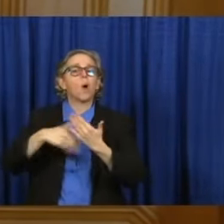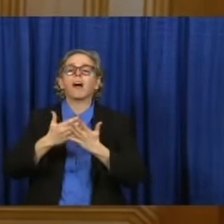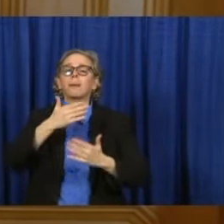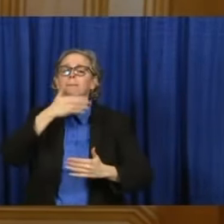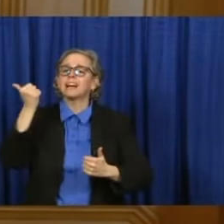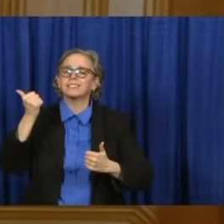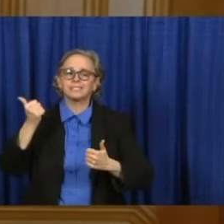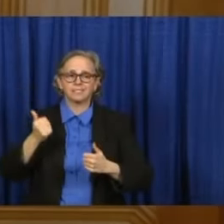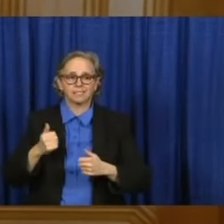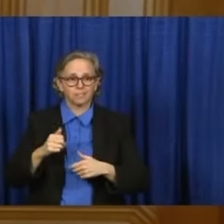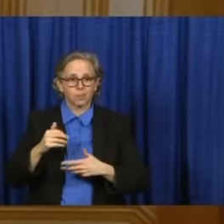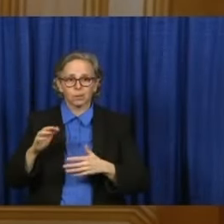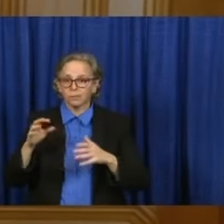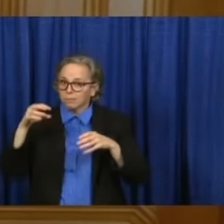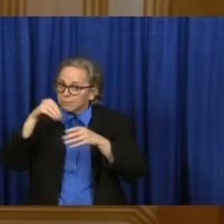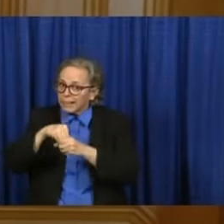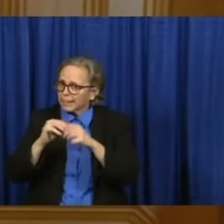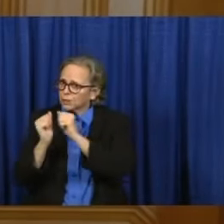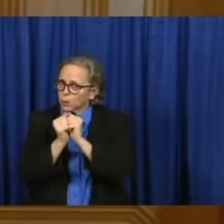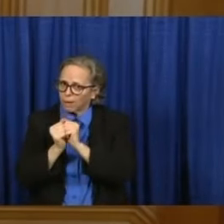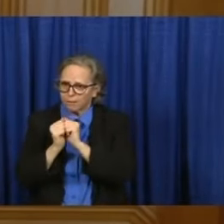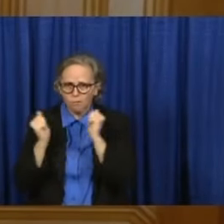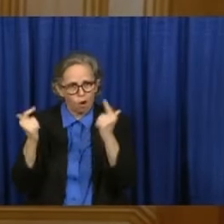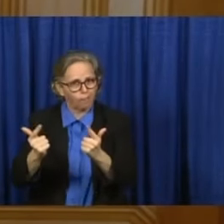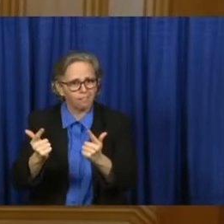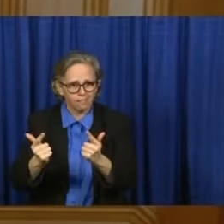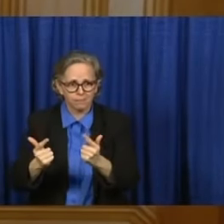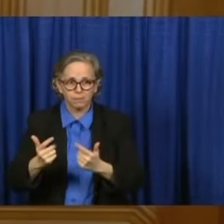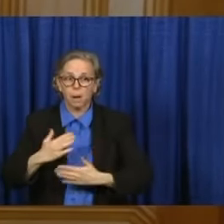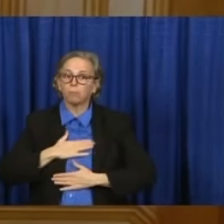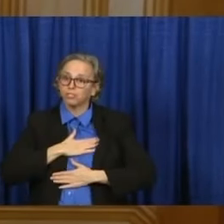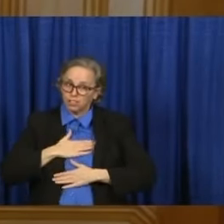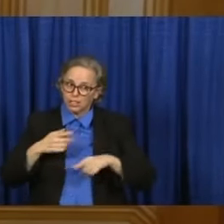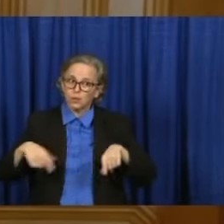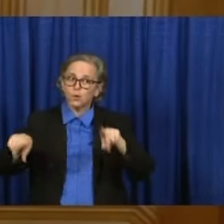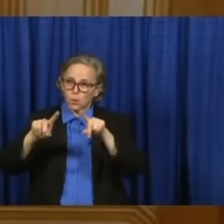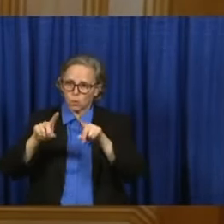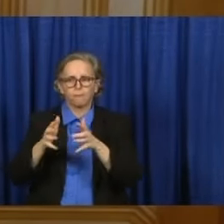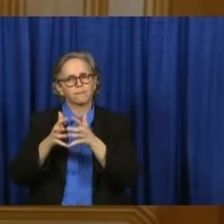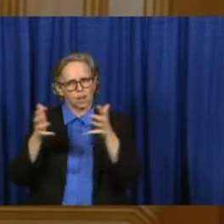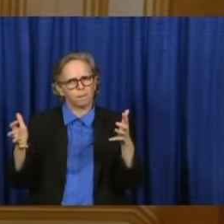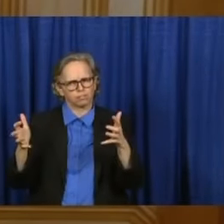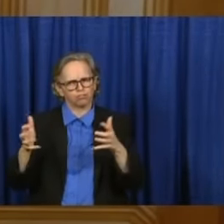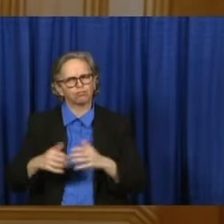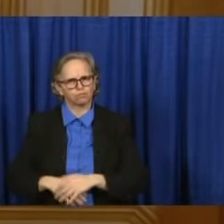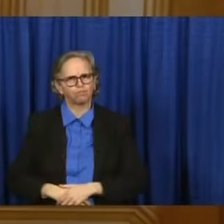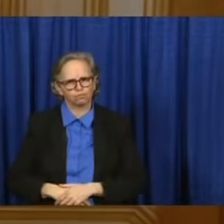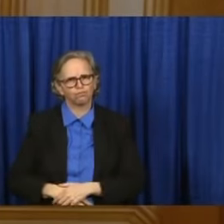in this together, and we appreciate you very much.